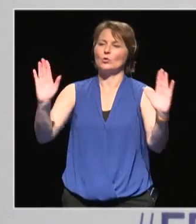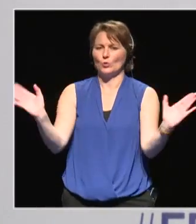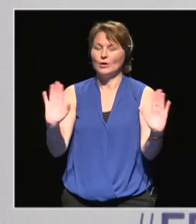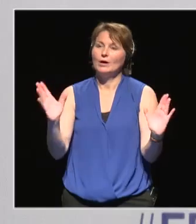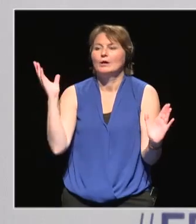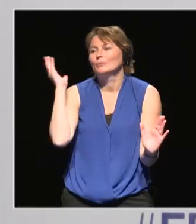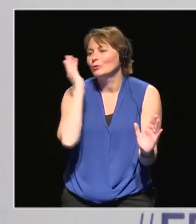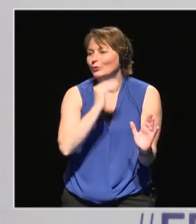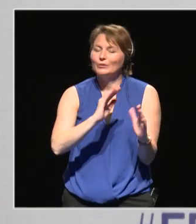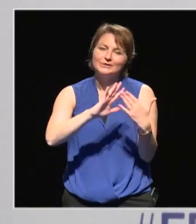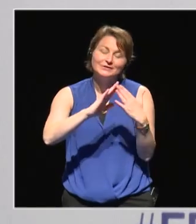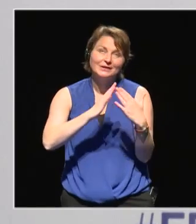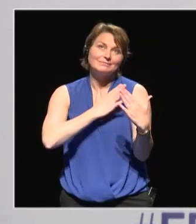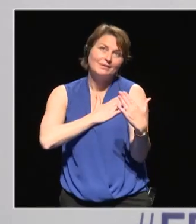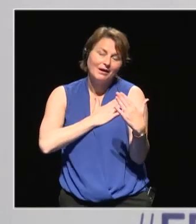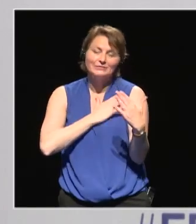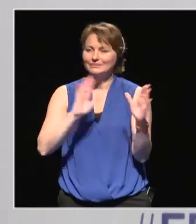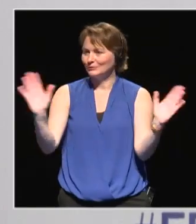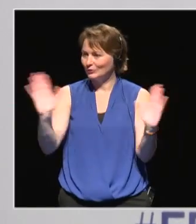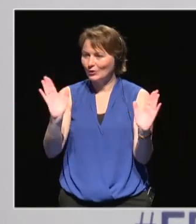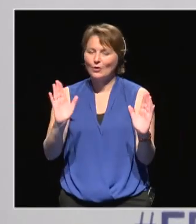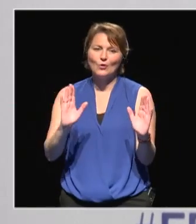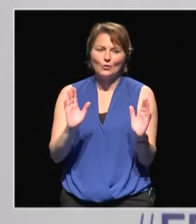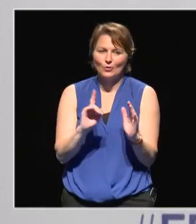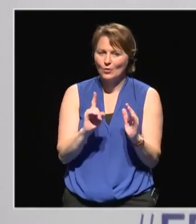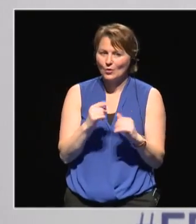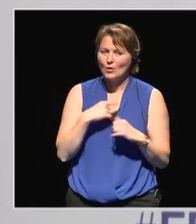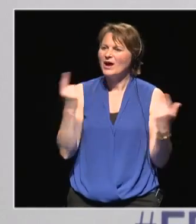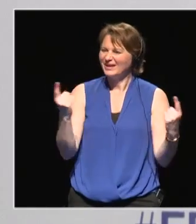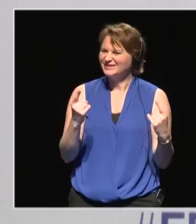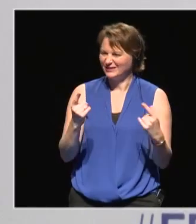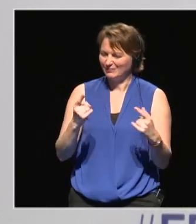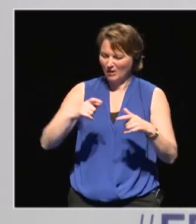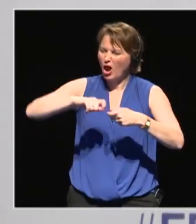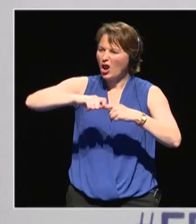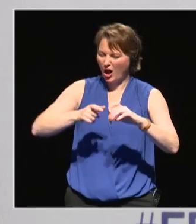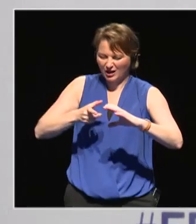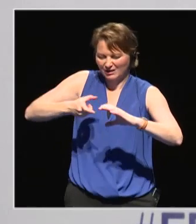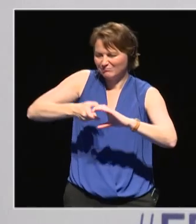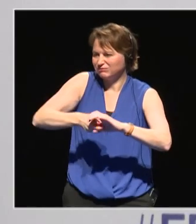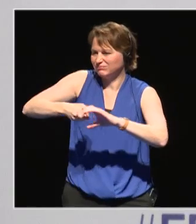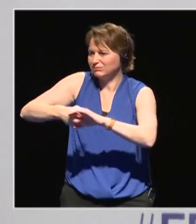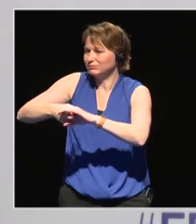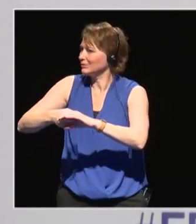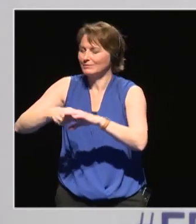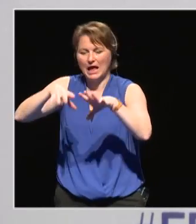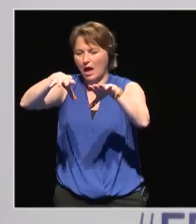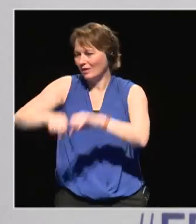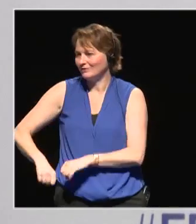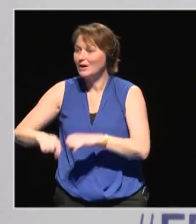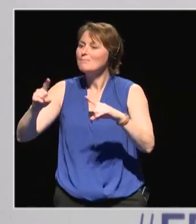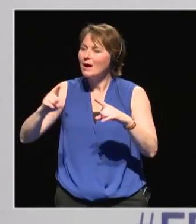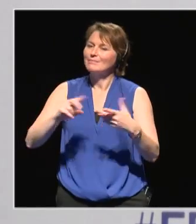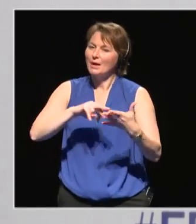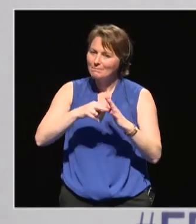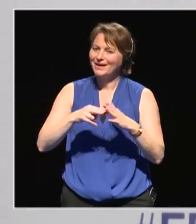beautiful city, the city of love. No padlocks anymore in Paris because they've taken them down. But about Paris in climate change. Then I'm going to